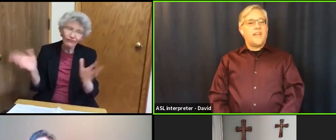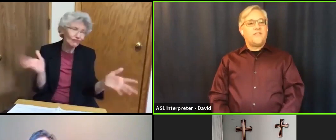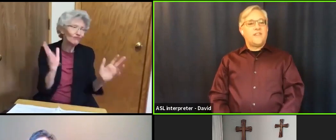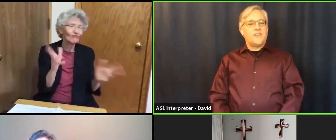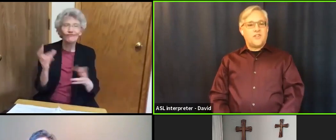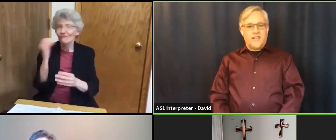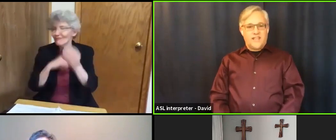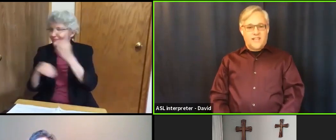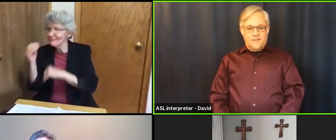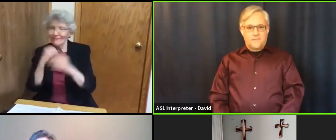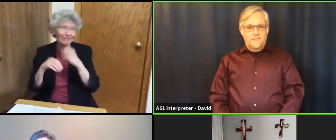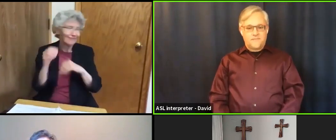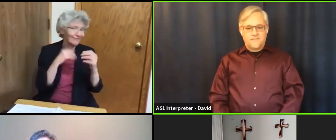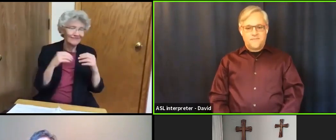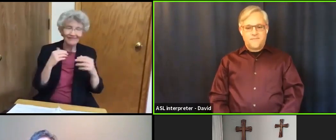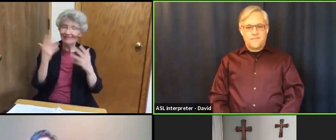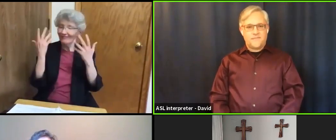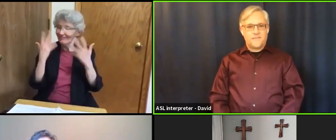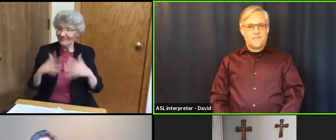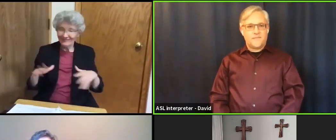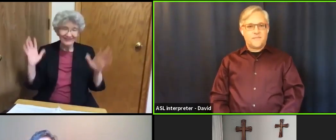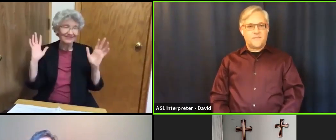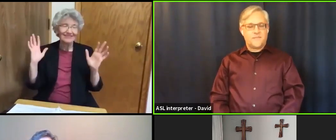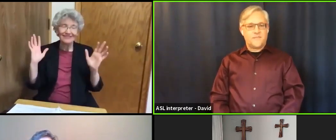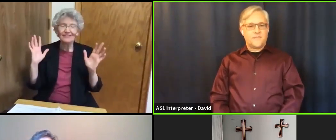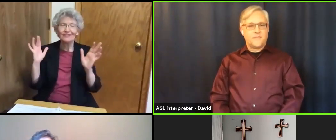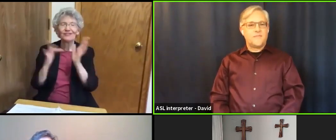When they had finished eating,